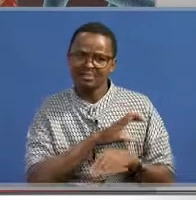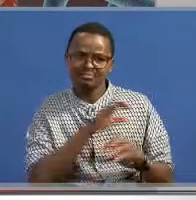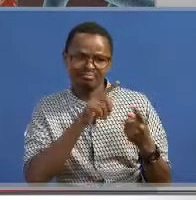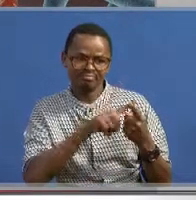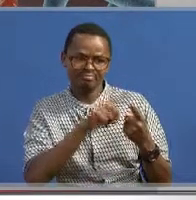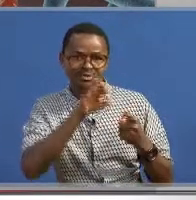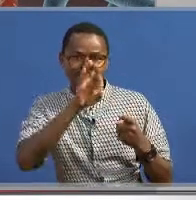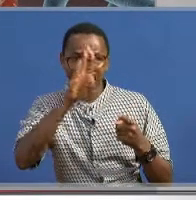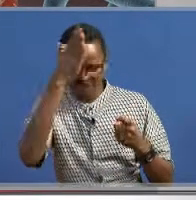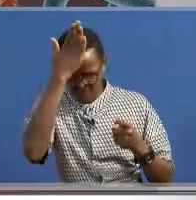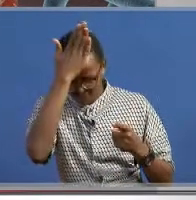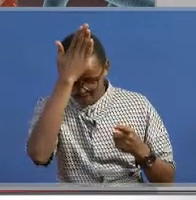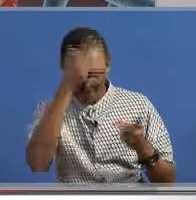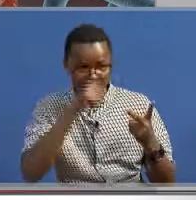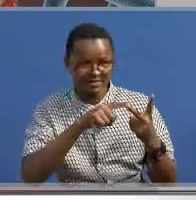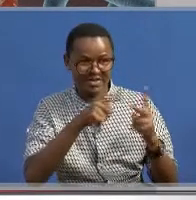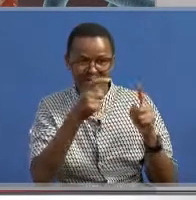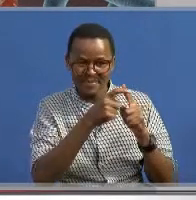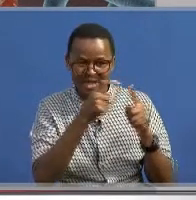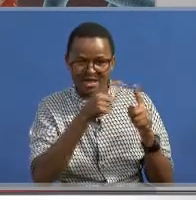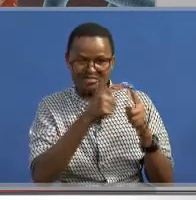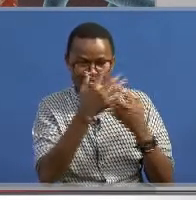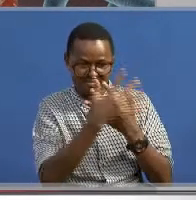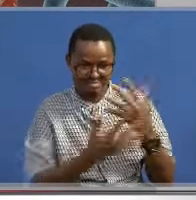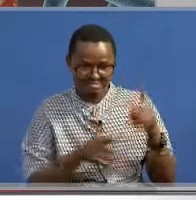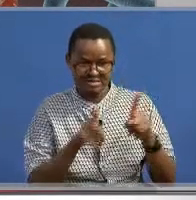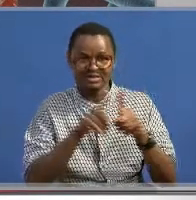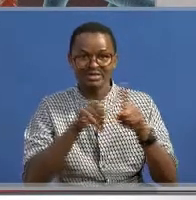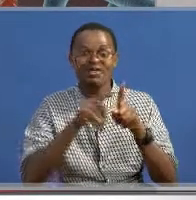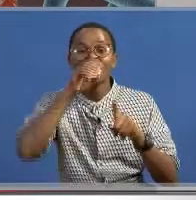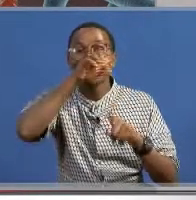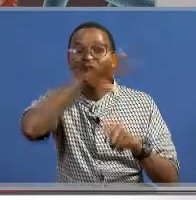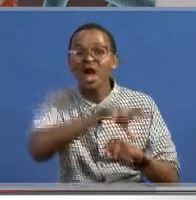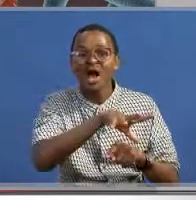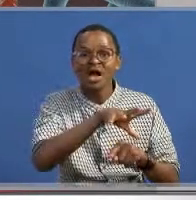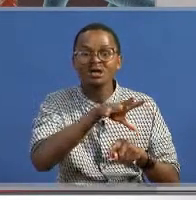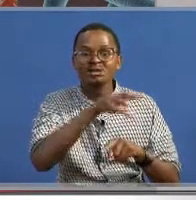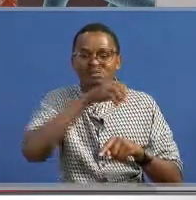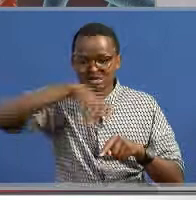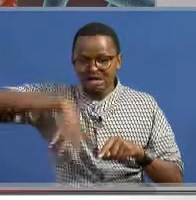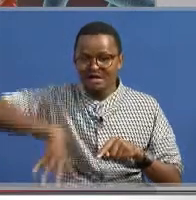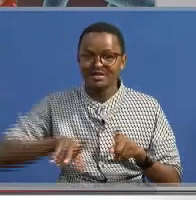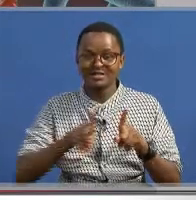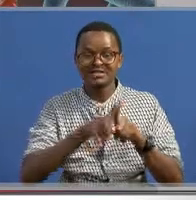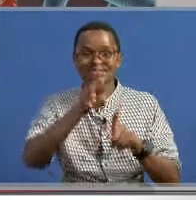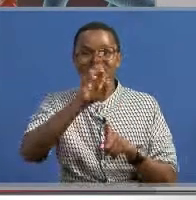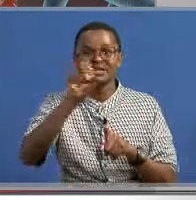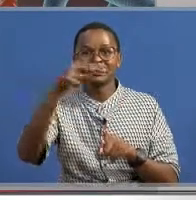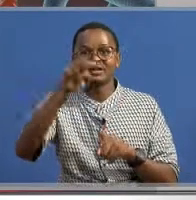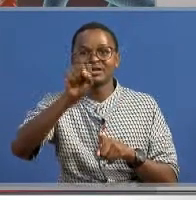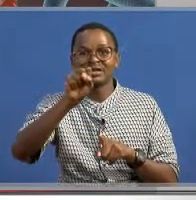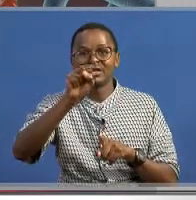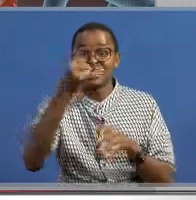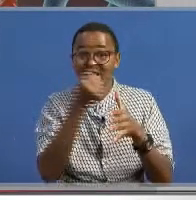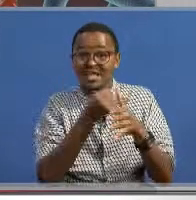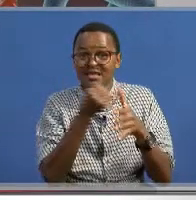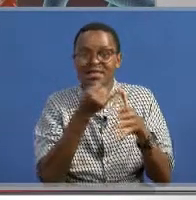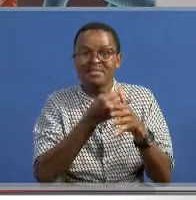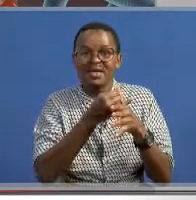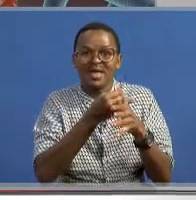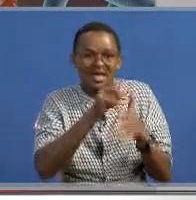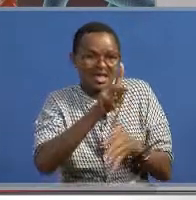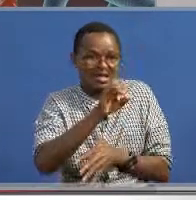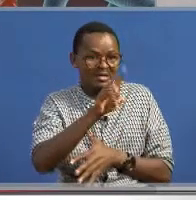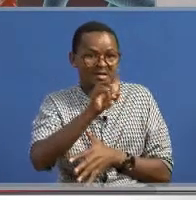fever, painful joints, and later symptoms include vomiting, diarrhea, a rash, impaired kidney and liver